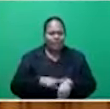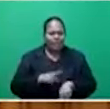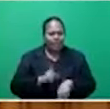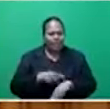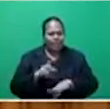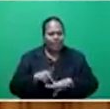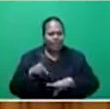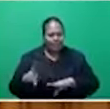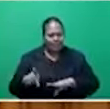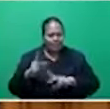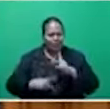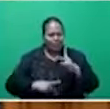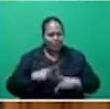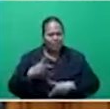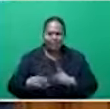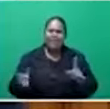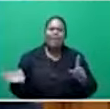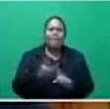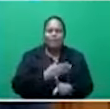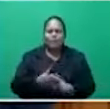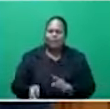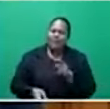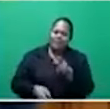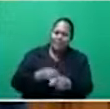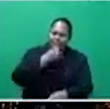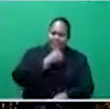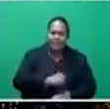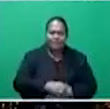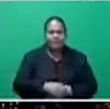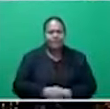process. Absolute abuse by this man. You know?